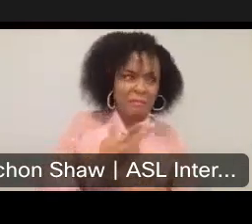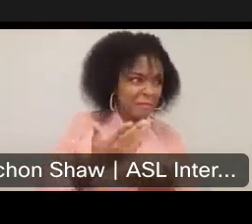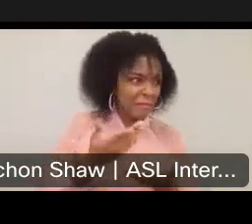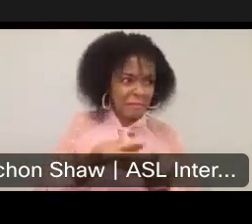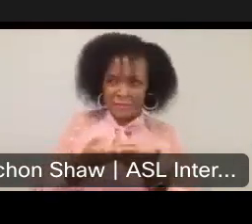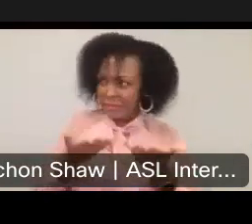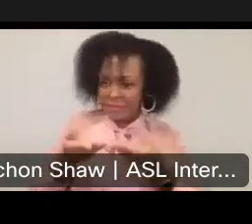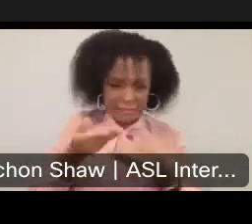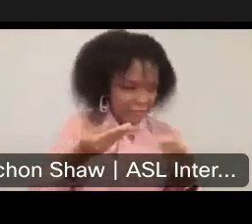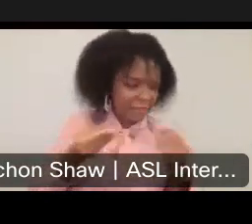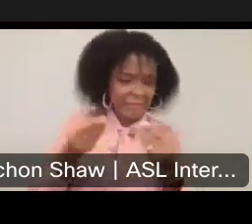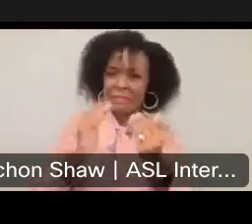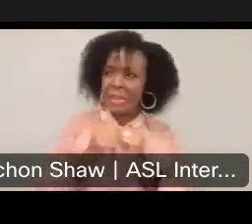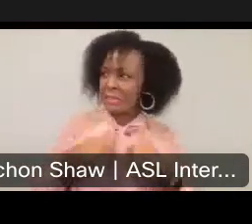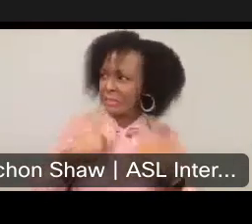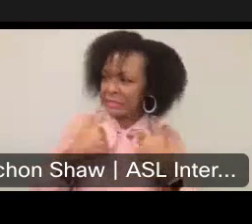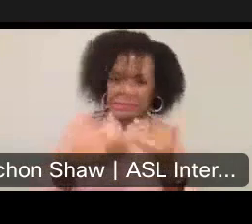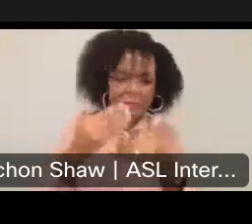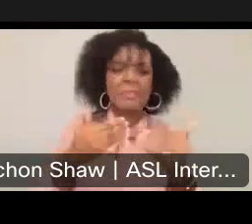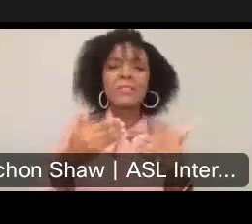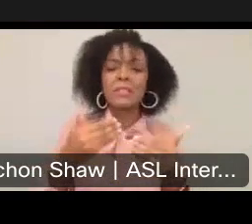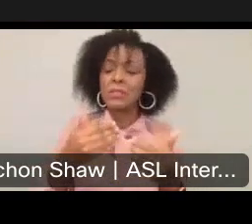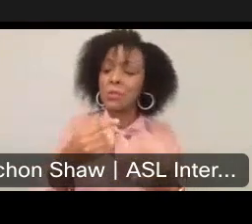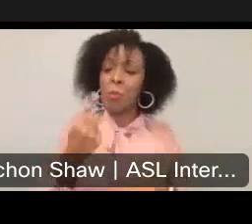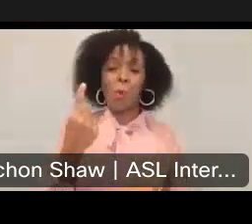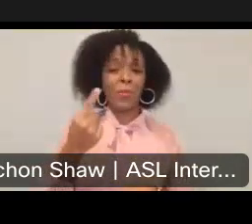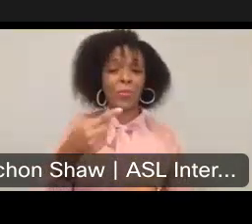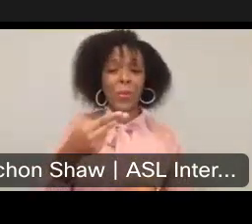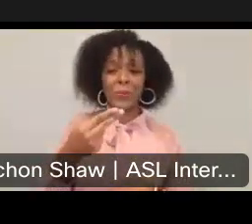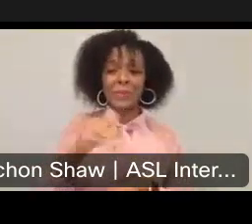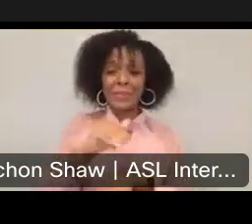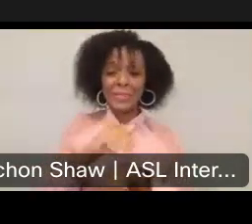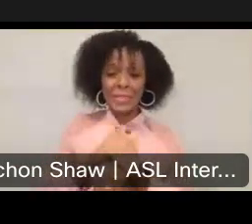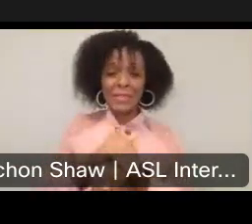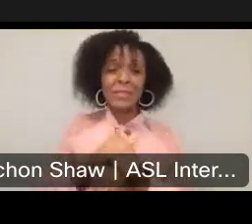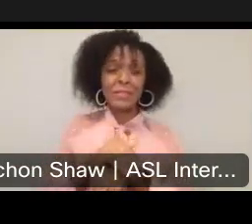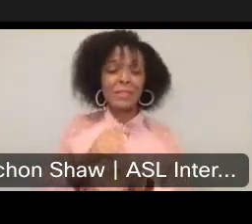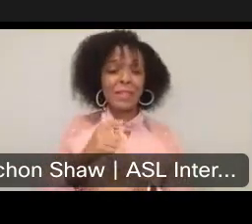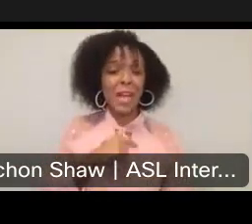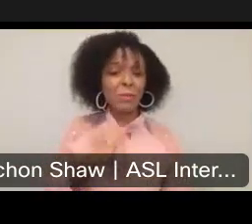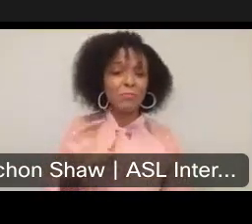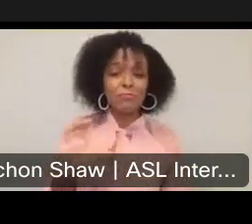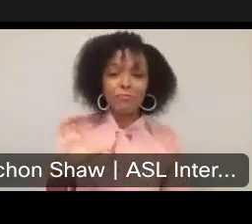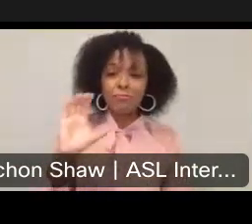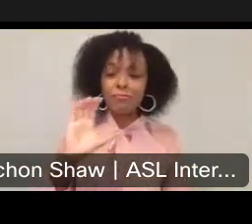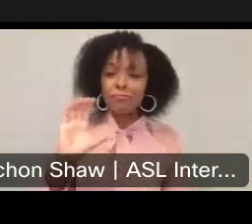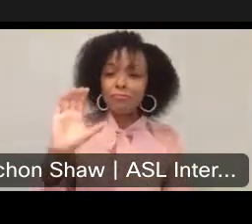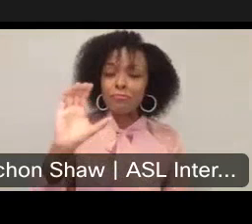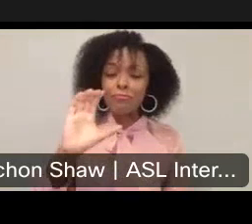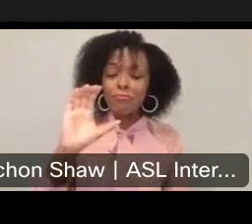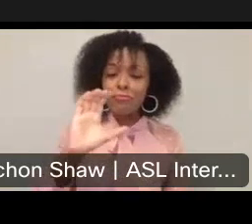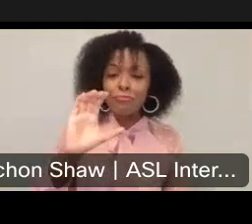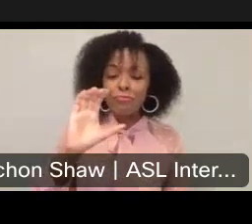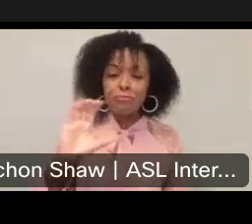Just one fateful Thursday evening, as I was browsing different ads and